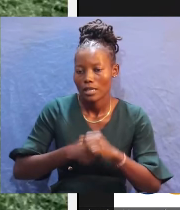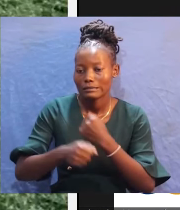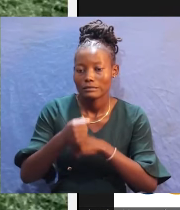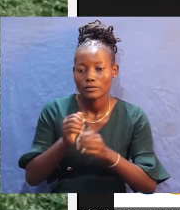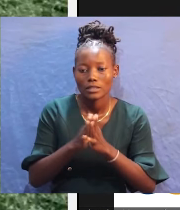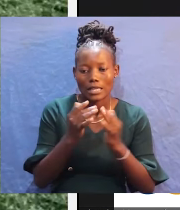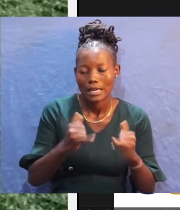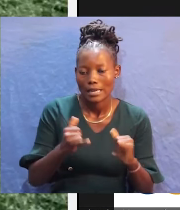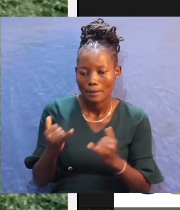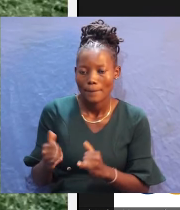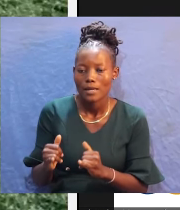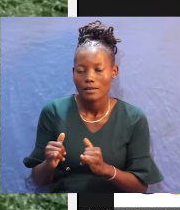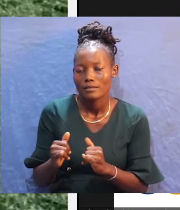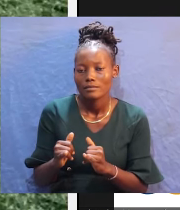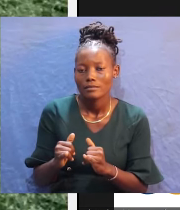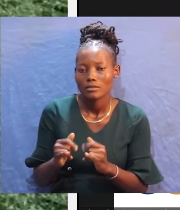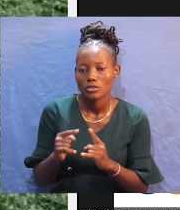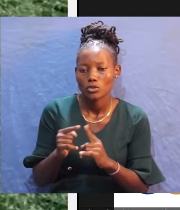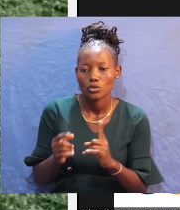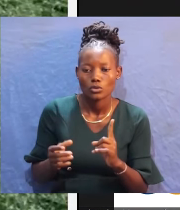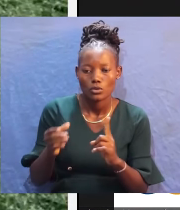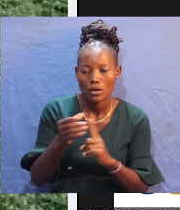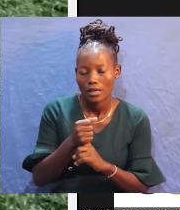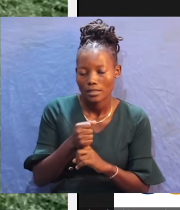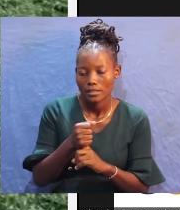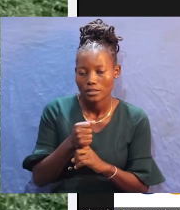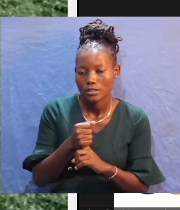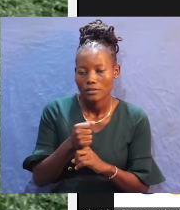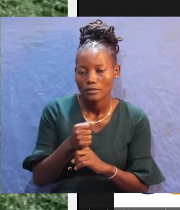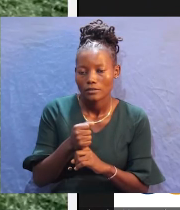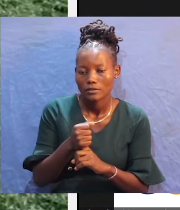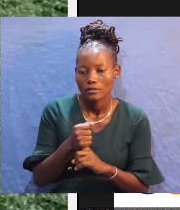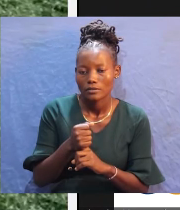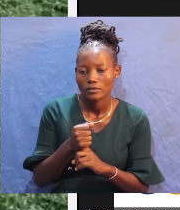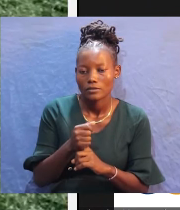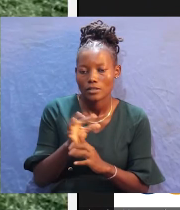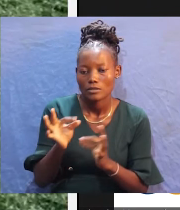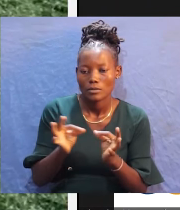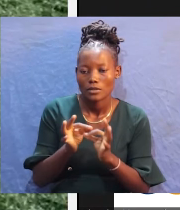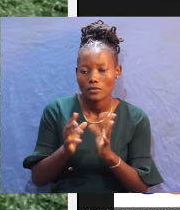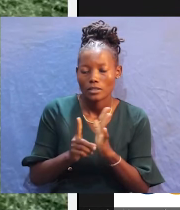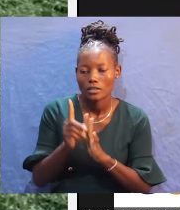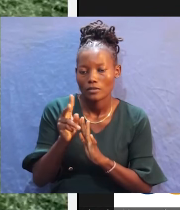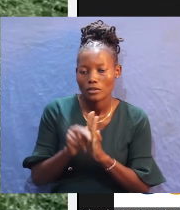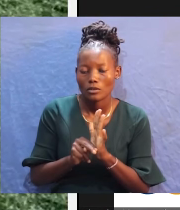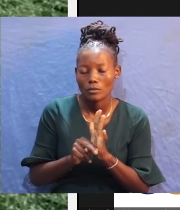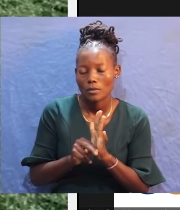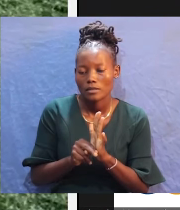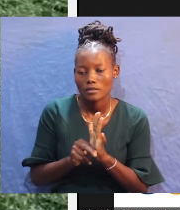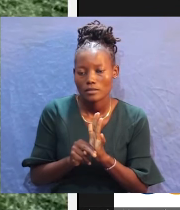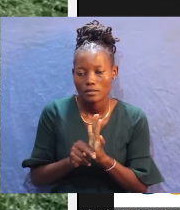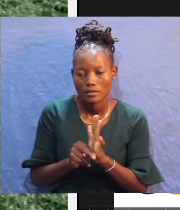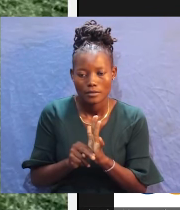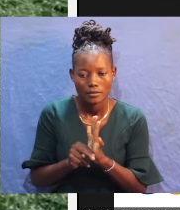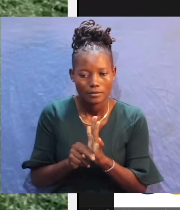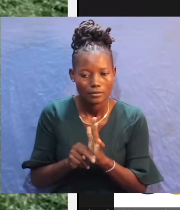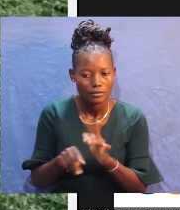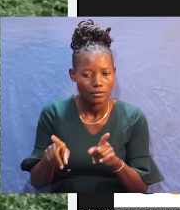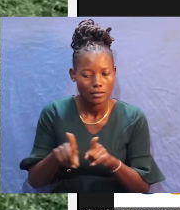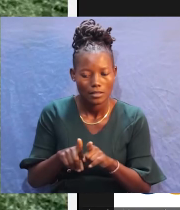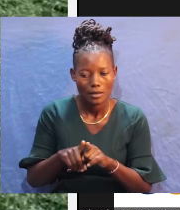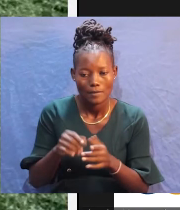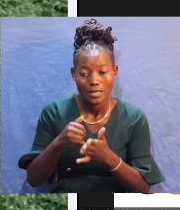this. Or they have been using it, but under a certain different name. So this is just a definition, but each organization,